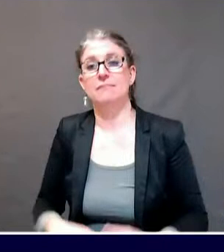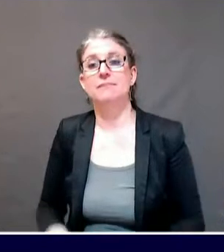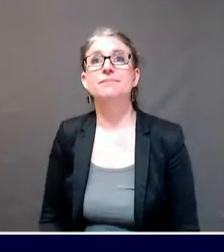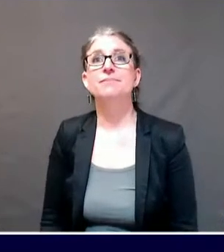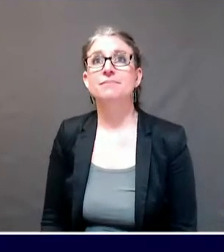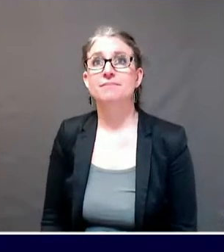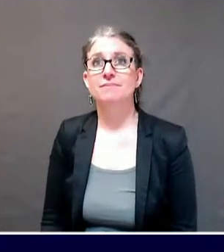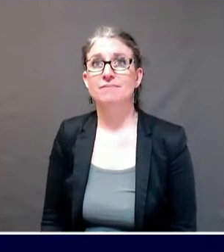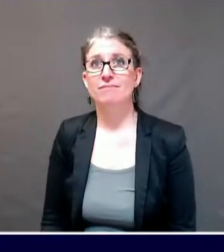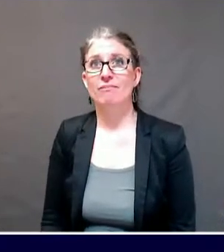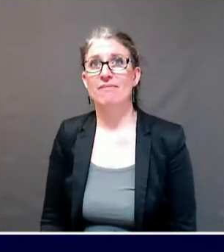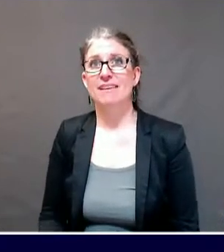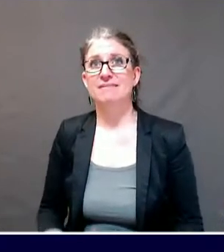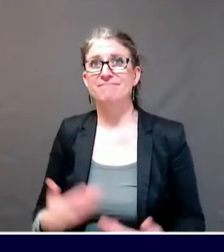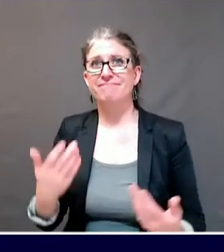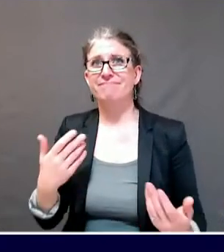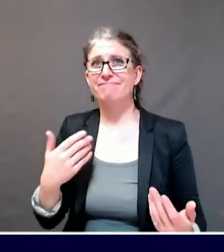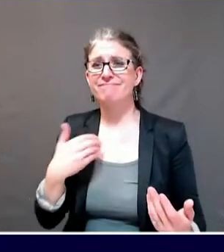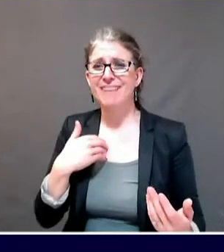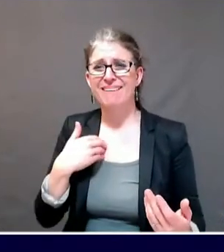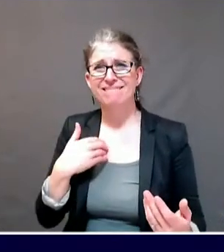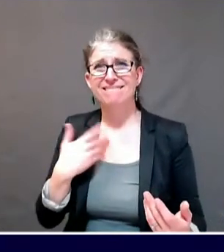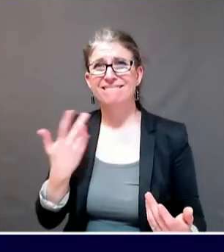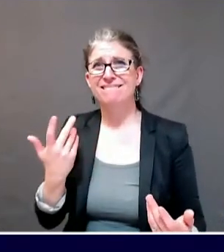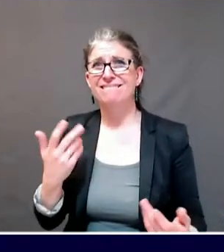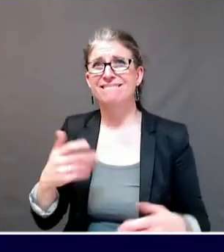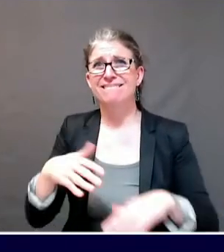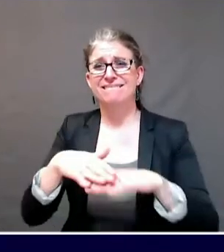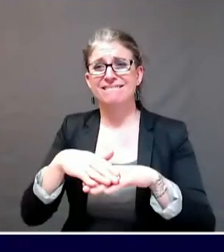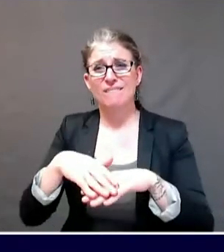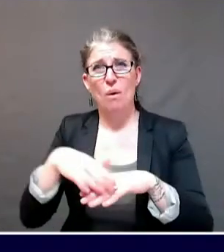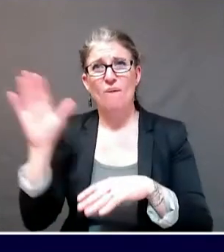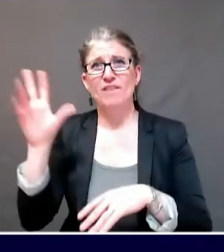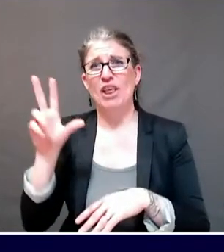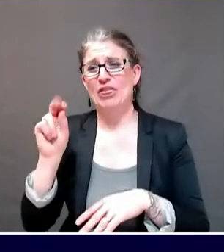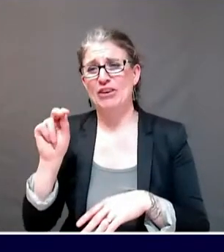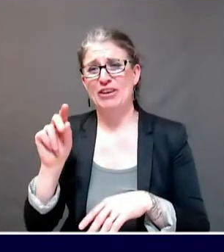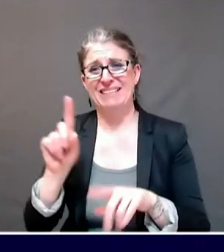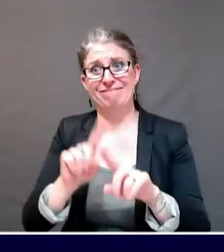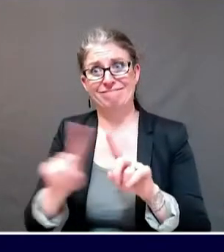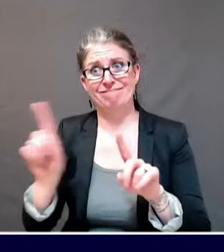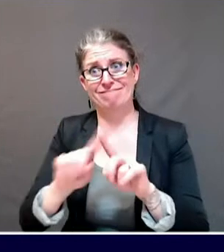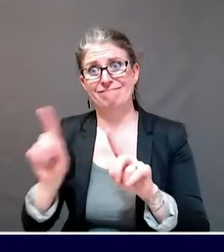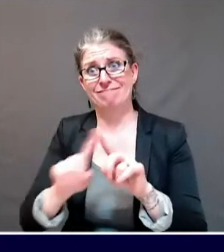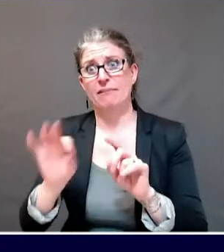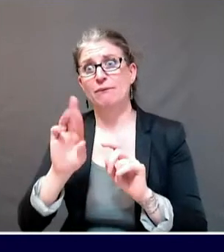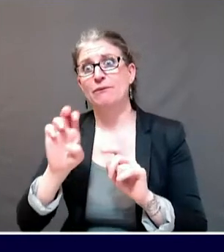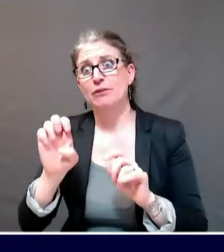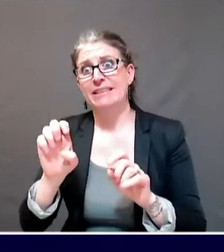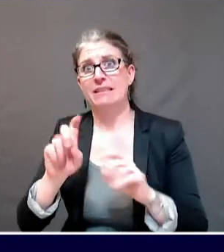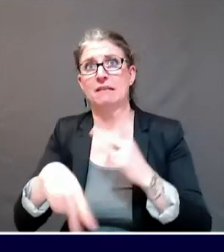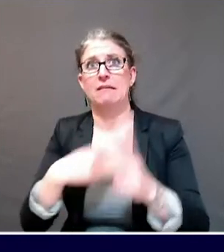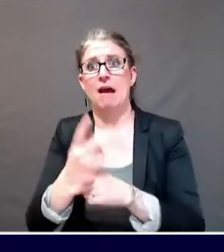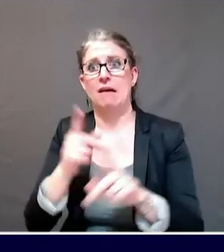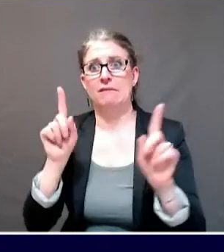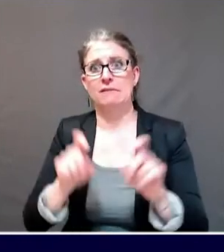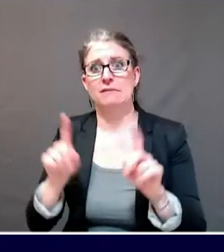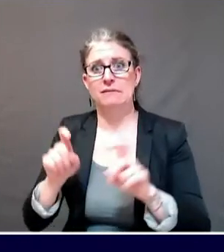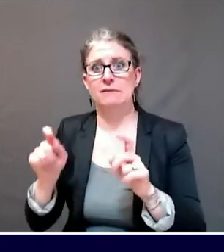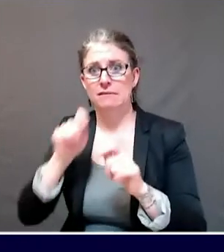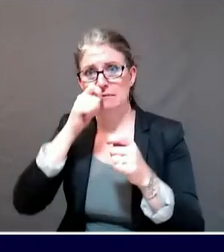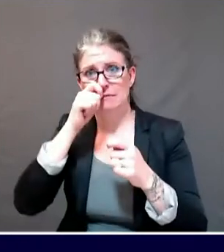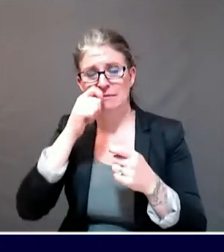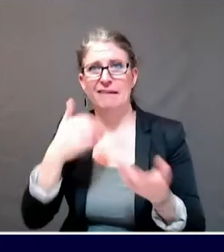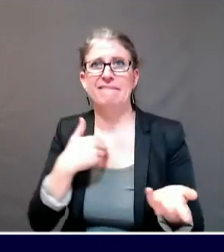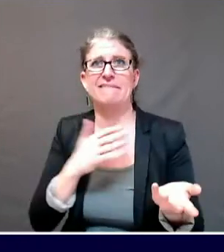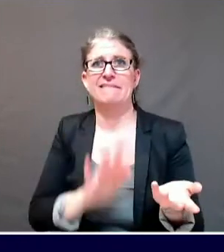testing sites for PCR, as well as a number of other tests across places across the state where individuals